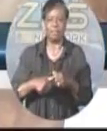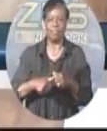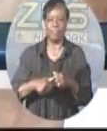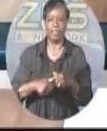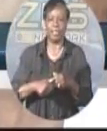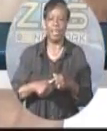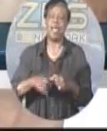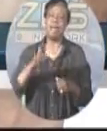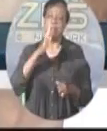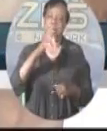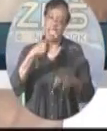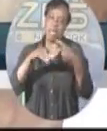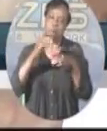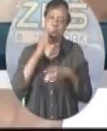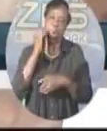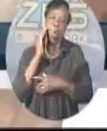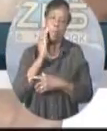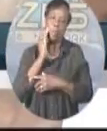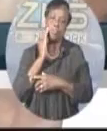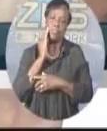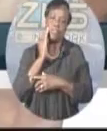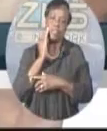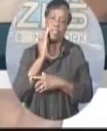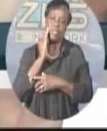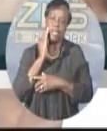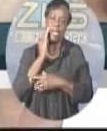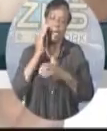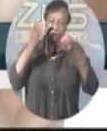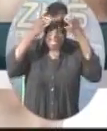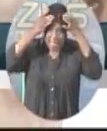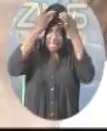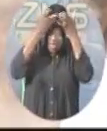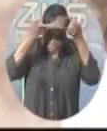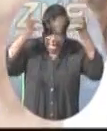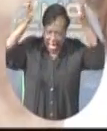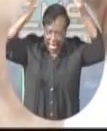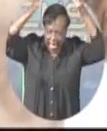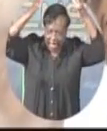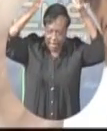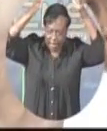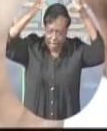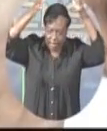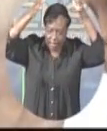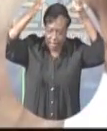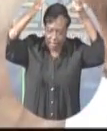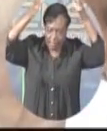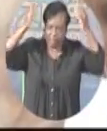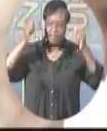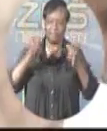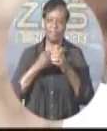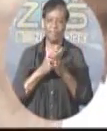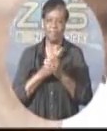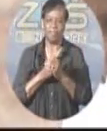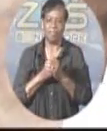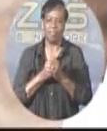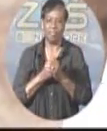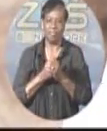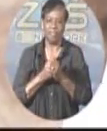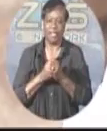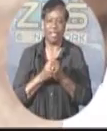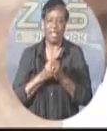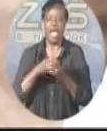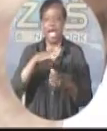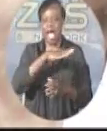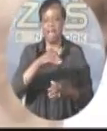Mommy coming home, basket on her head, a bundle of wood. Yeah. I'd have to